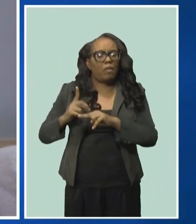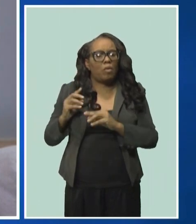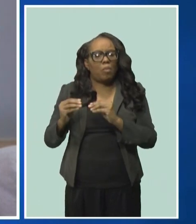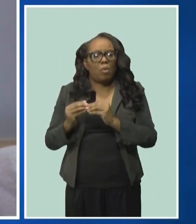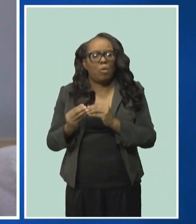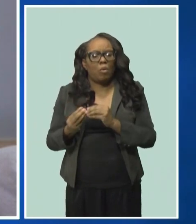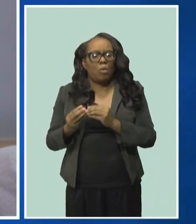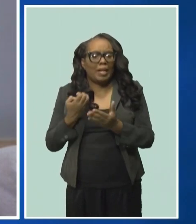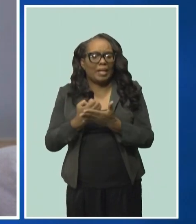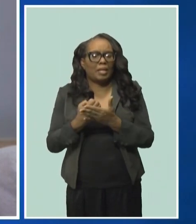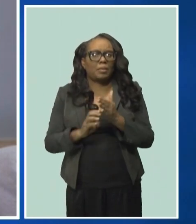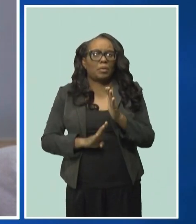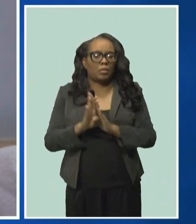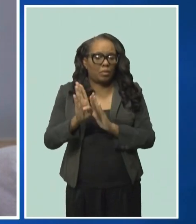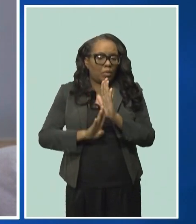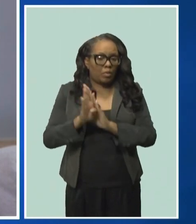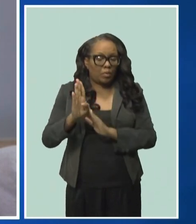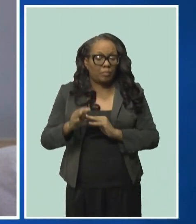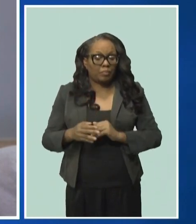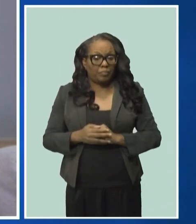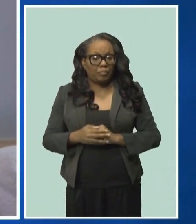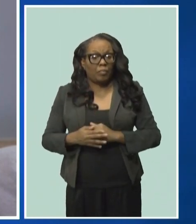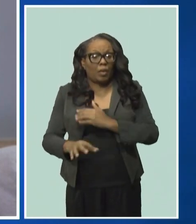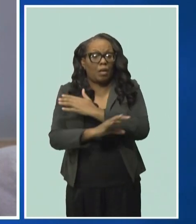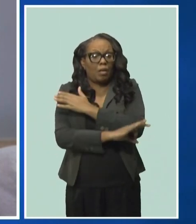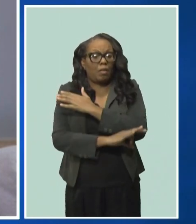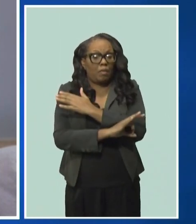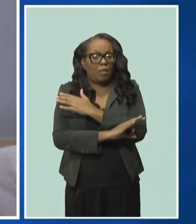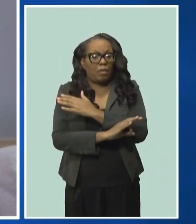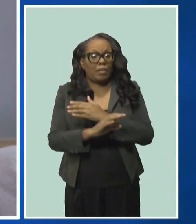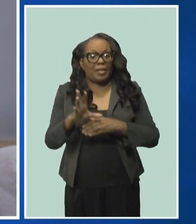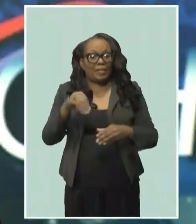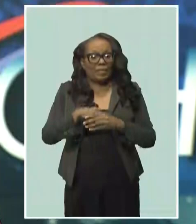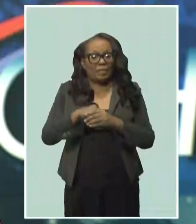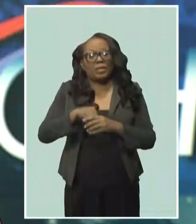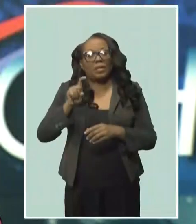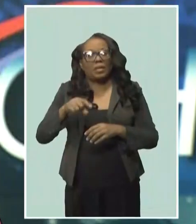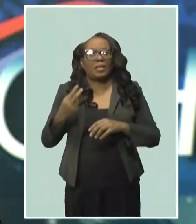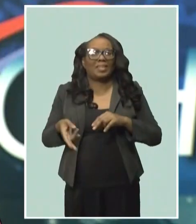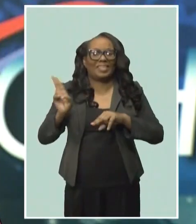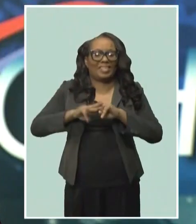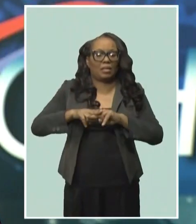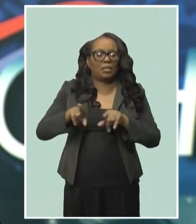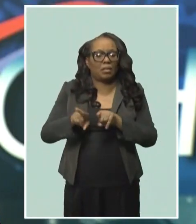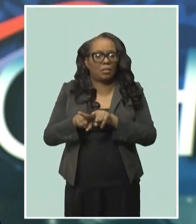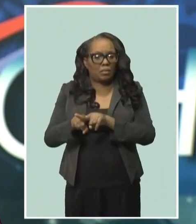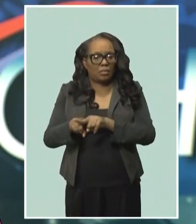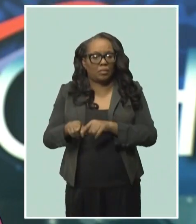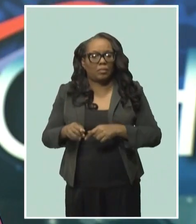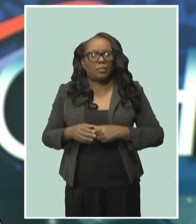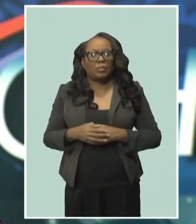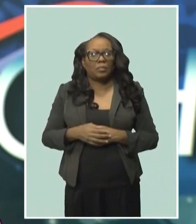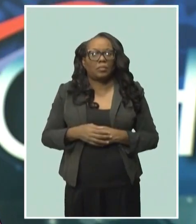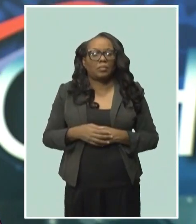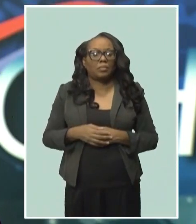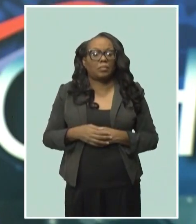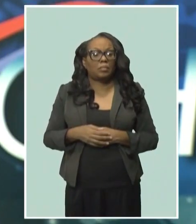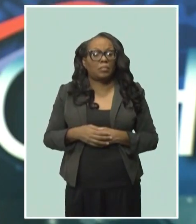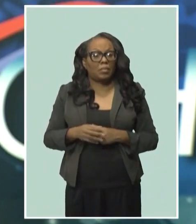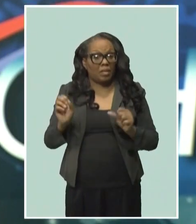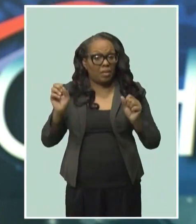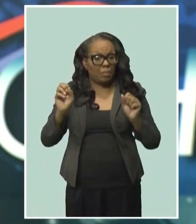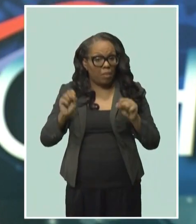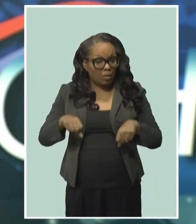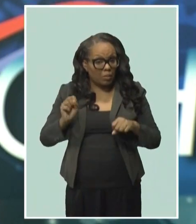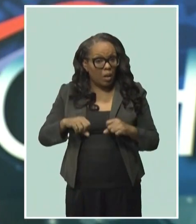And foreign direct investments to move double what they're doing to about 15%. Mr. Greenidge says it's an attainable target as